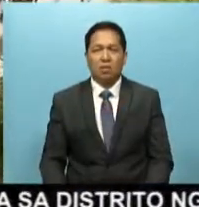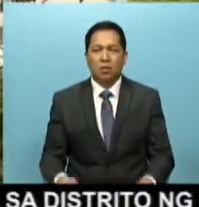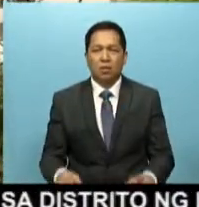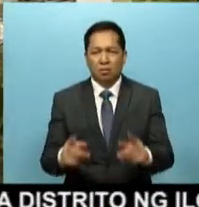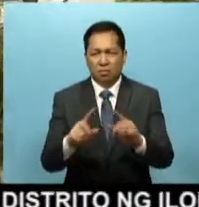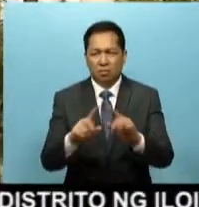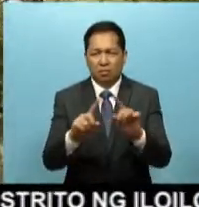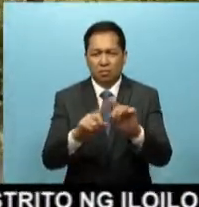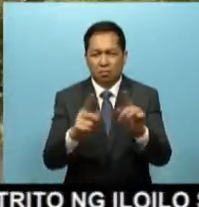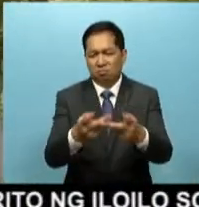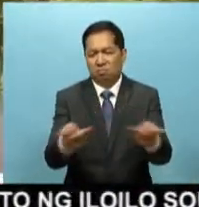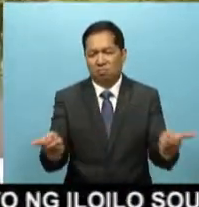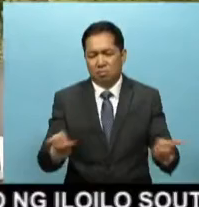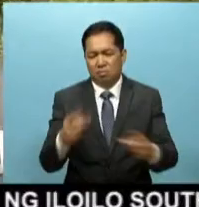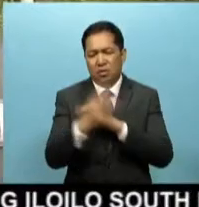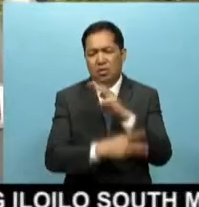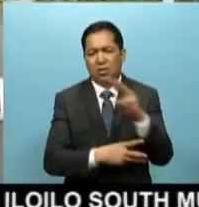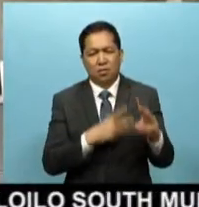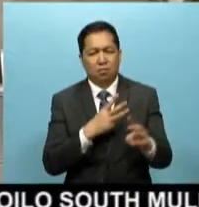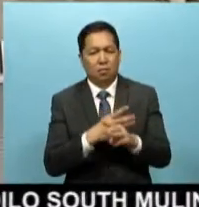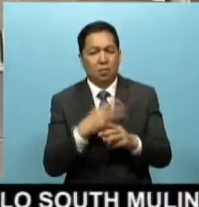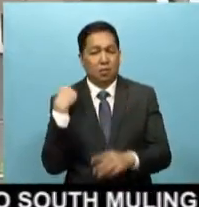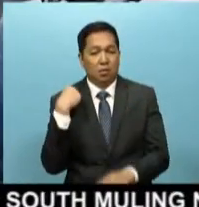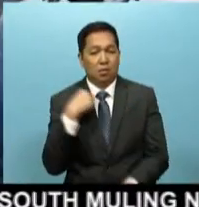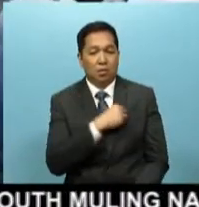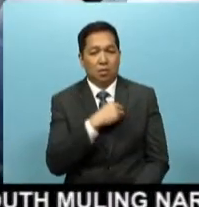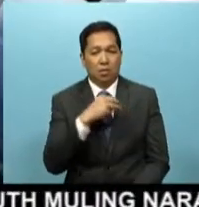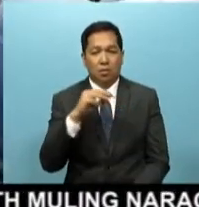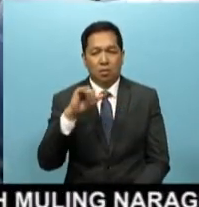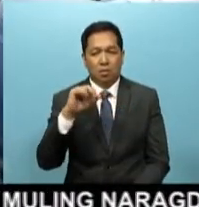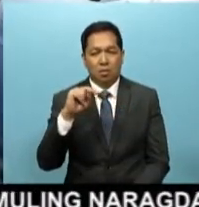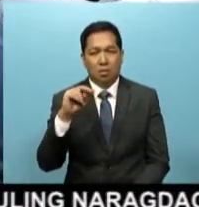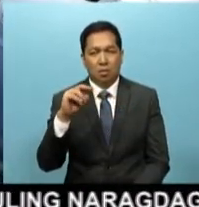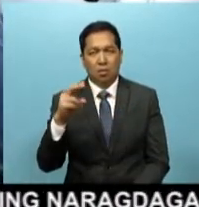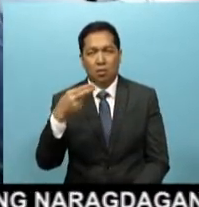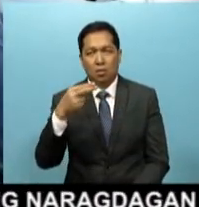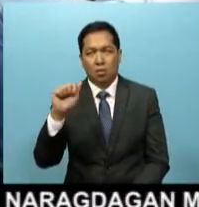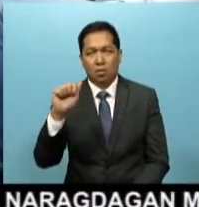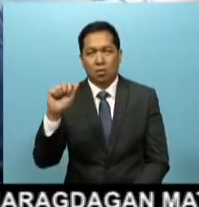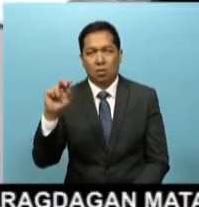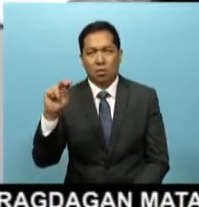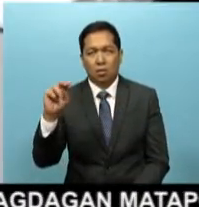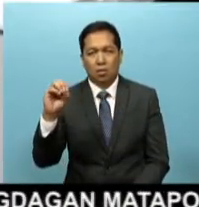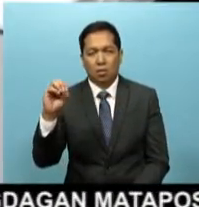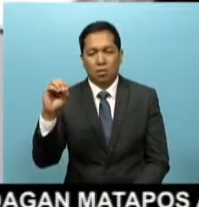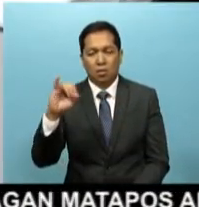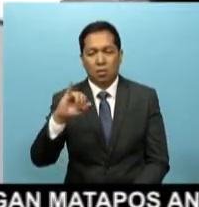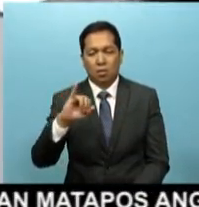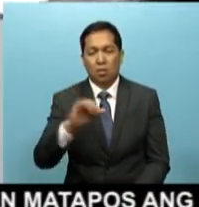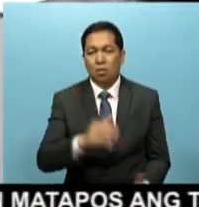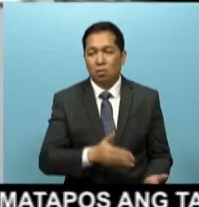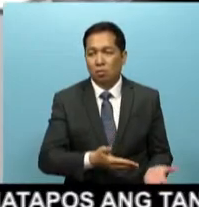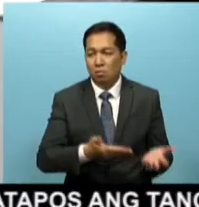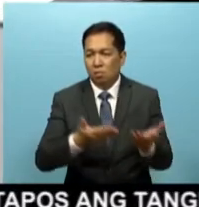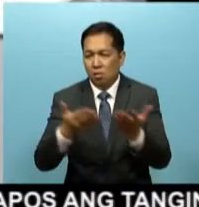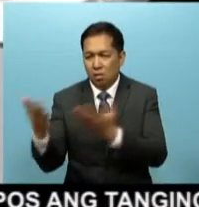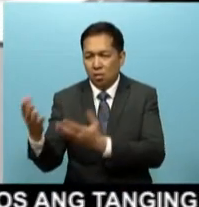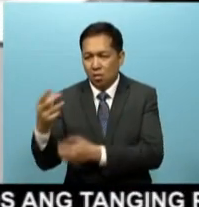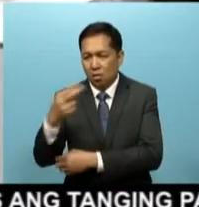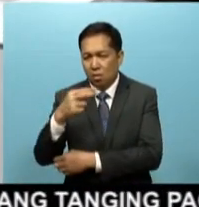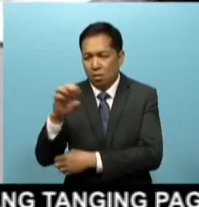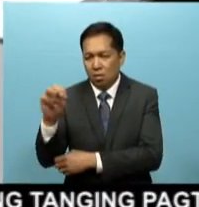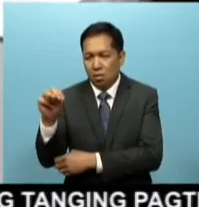world. Thus, members of the Church of Christ in Hanoi went to the National Institute of Hematology and